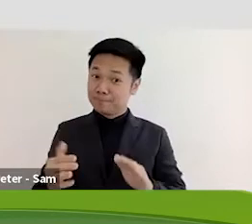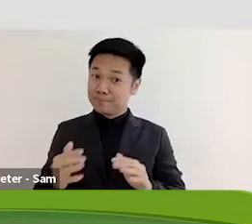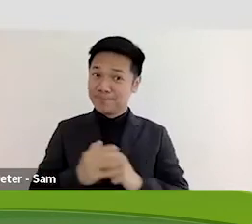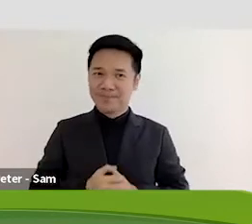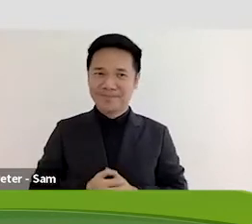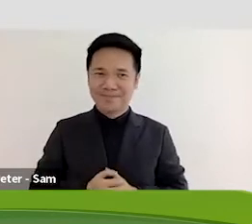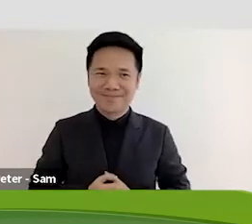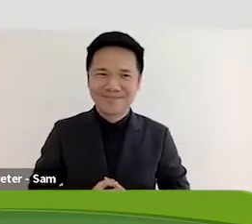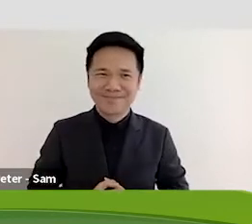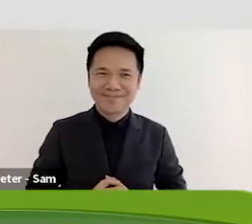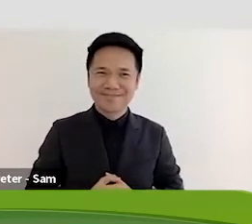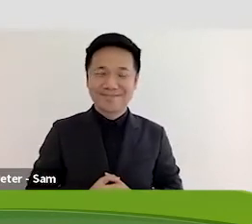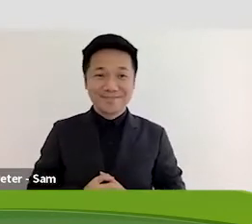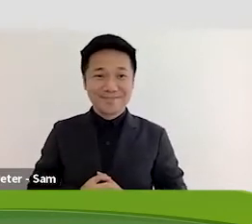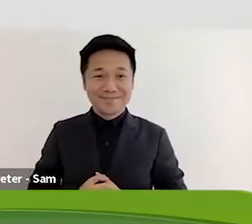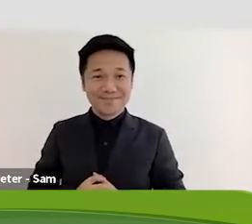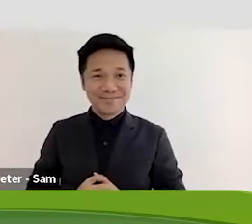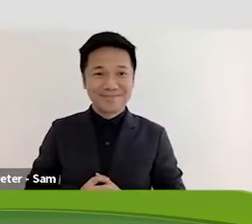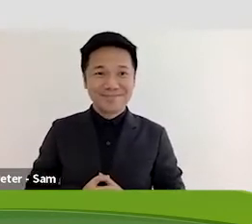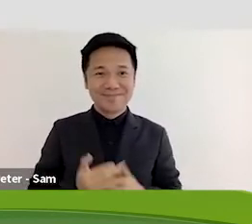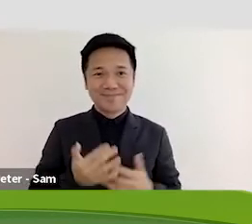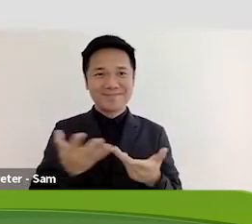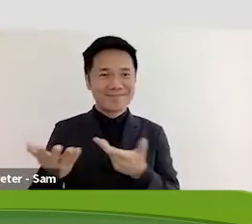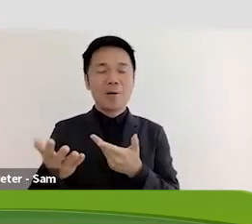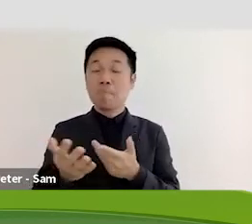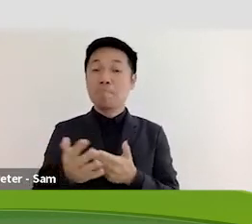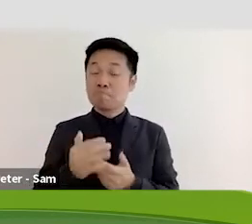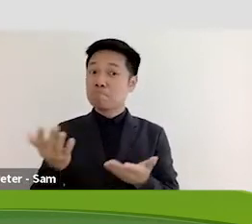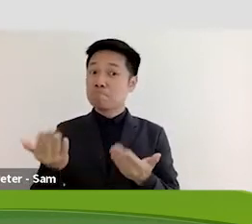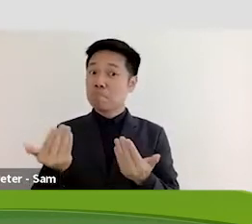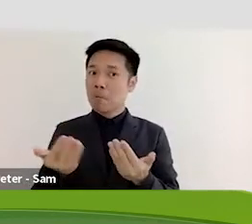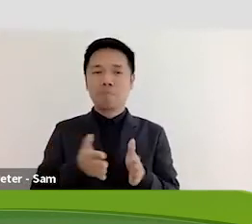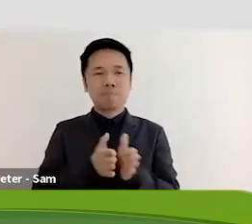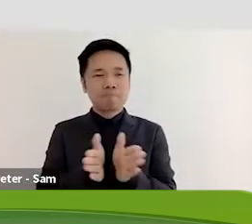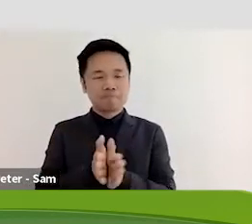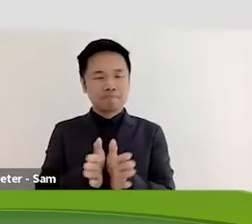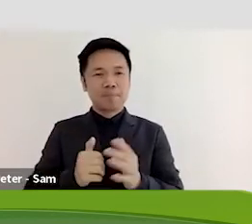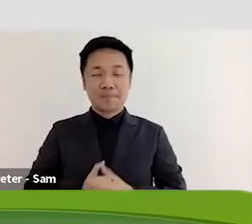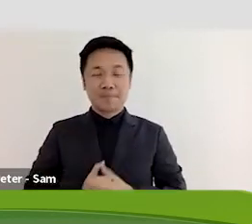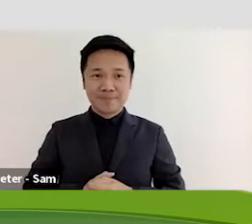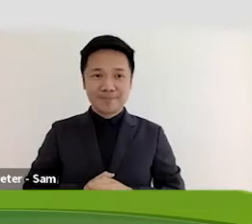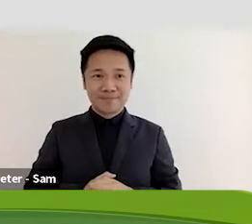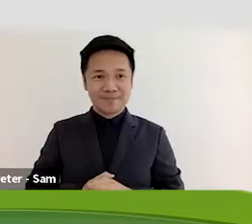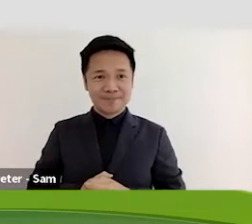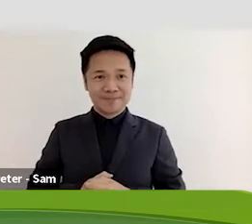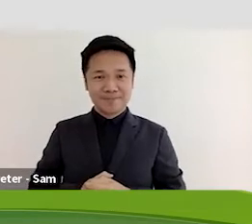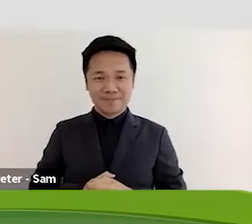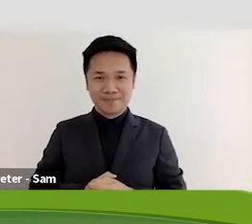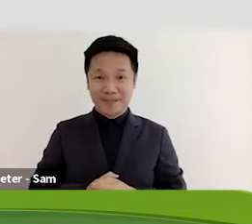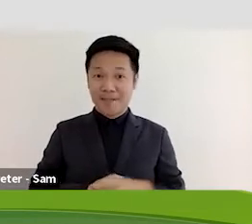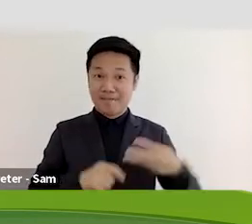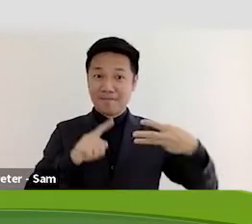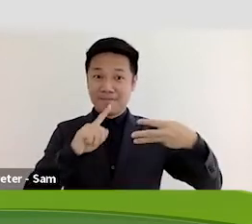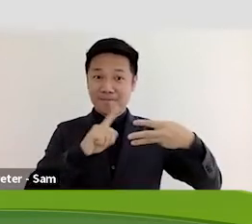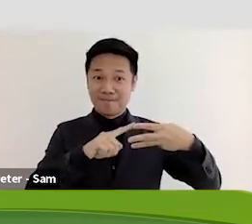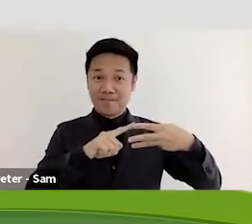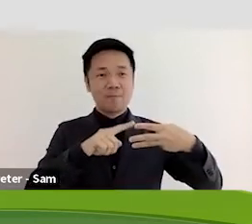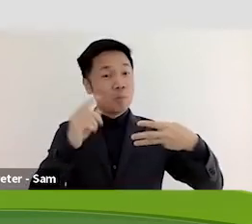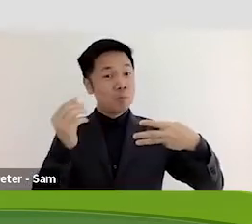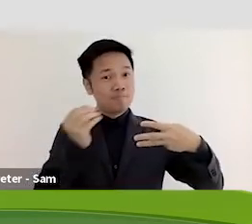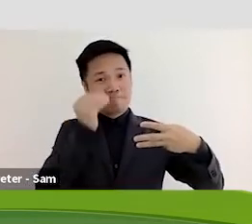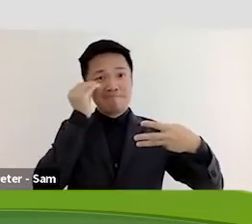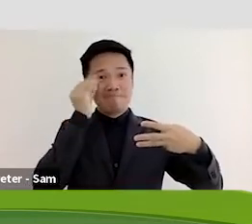you to have the opportunity to listen to those. So to begin with, for session 1, which was on understanding the